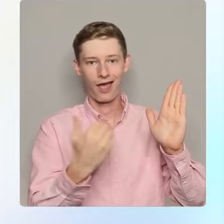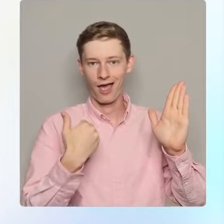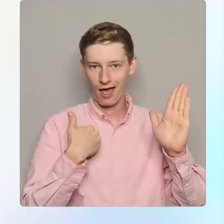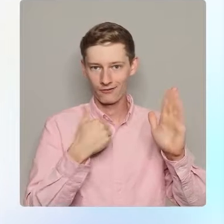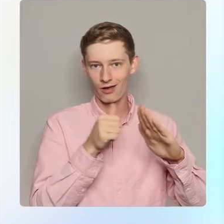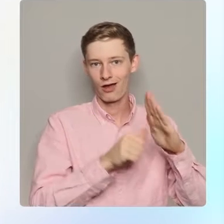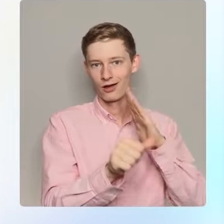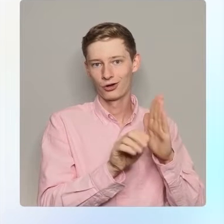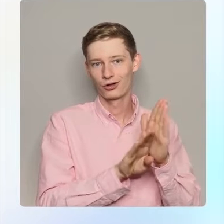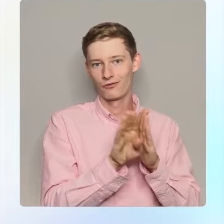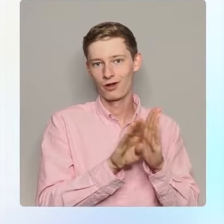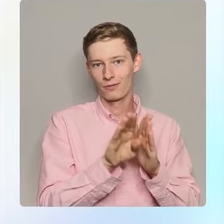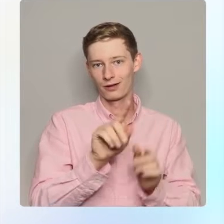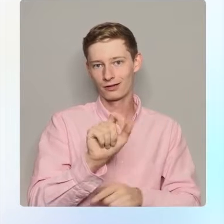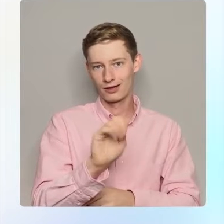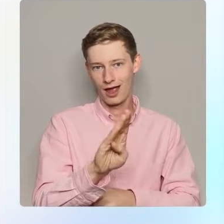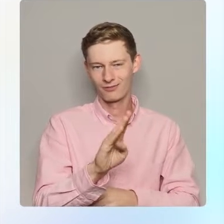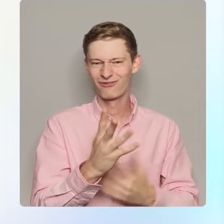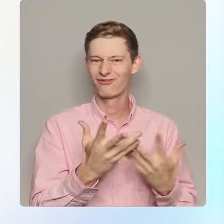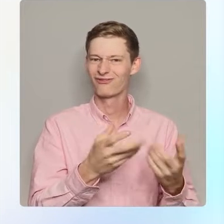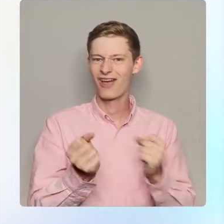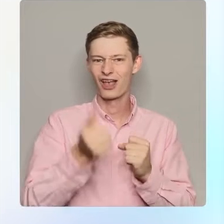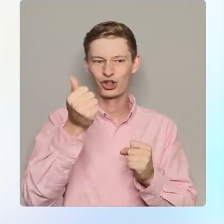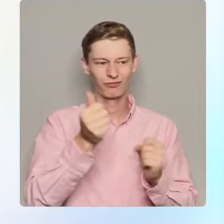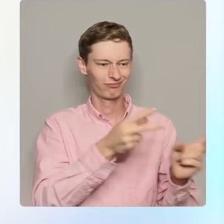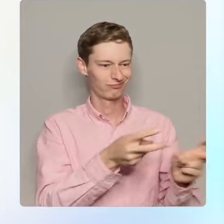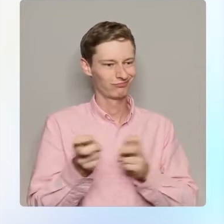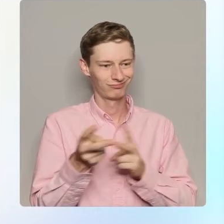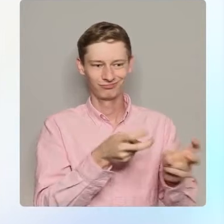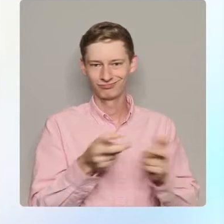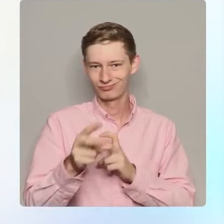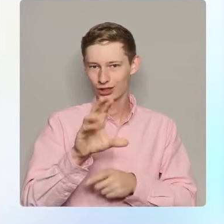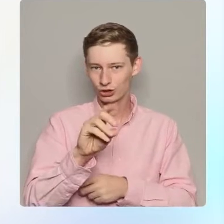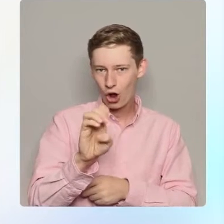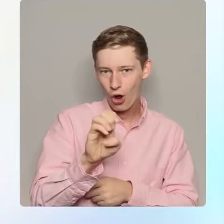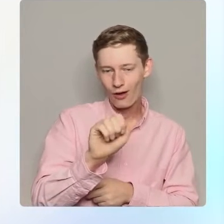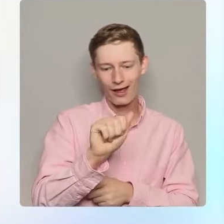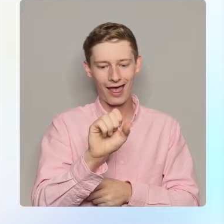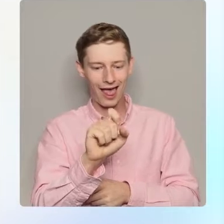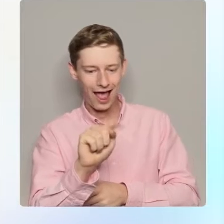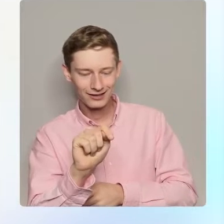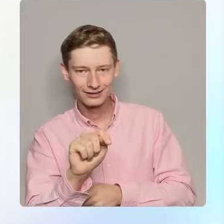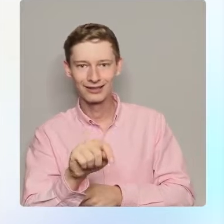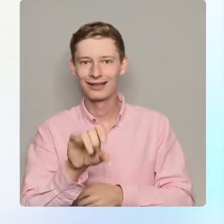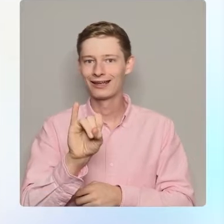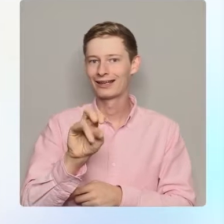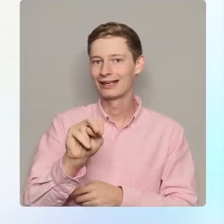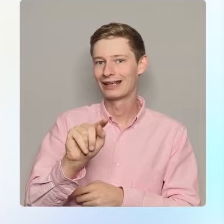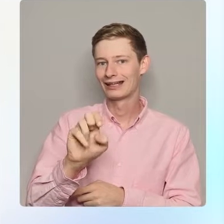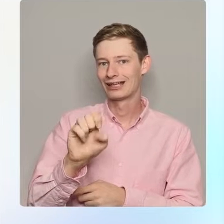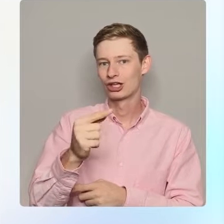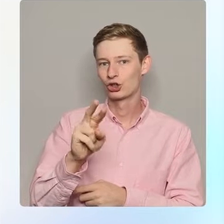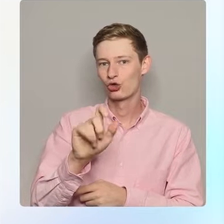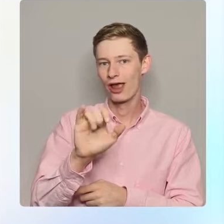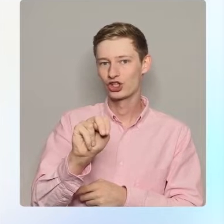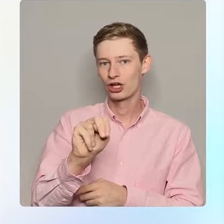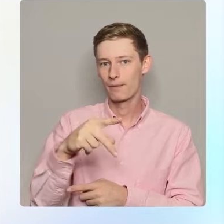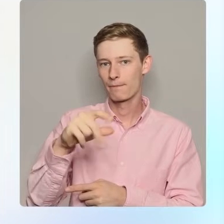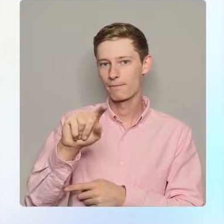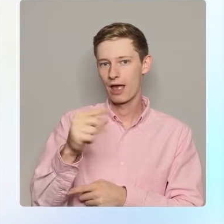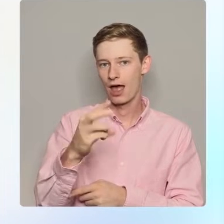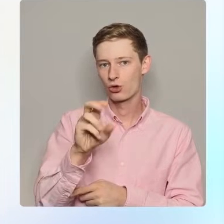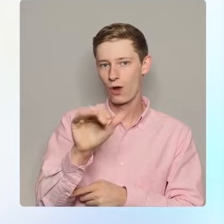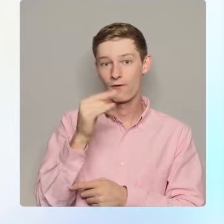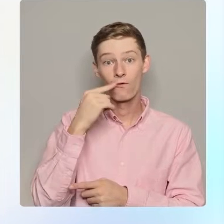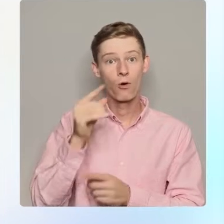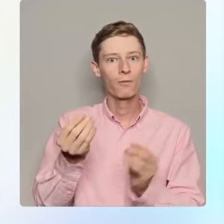Samples and showcases can help you build faster by providing code, assets, and integration pathways for some of our most popular